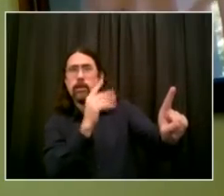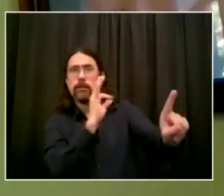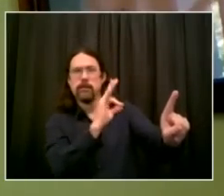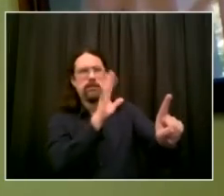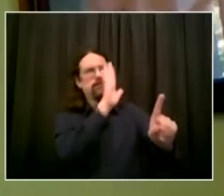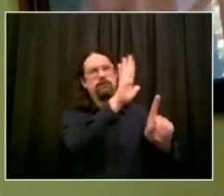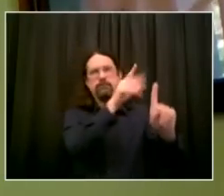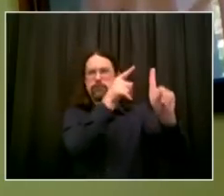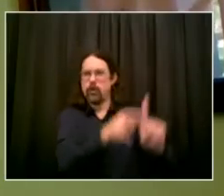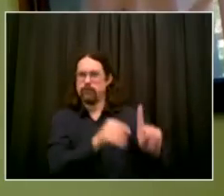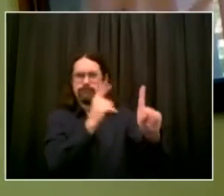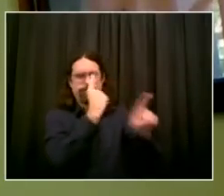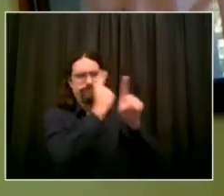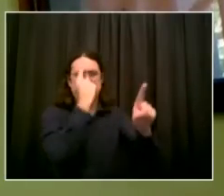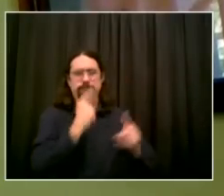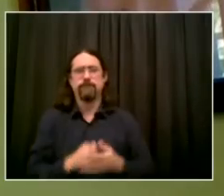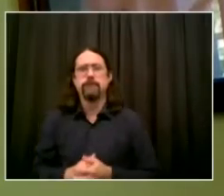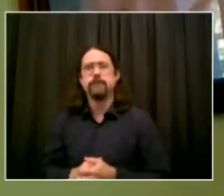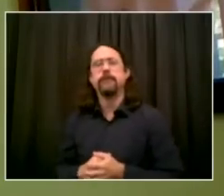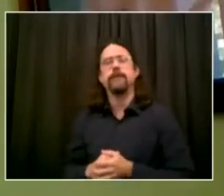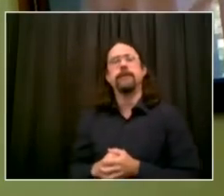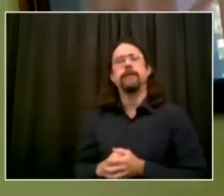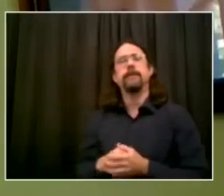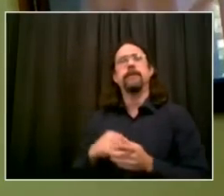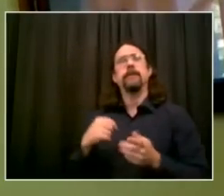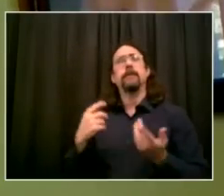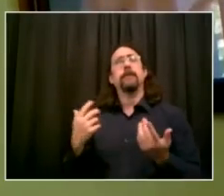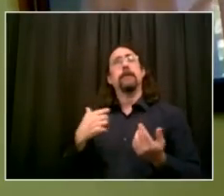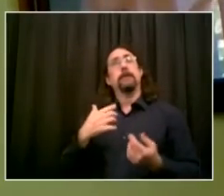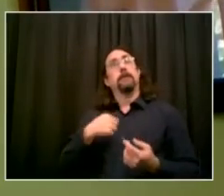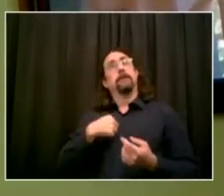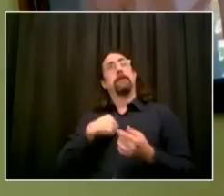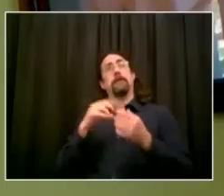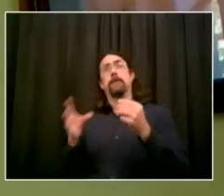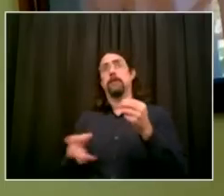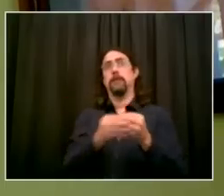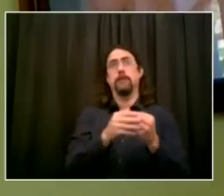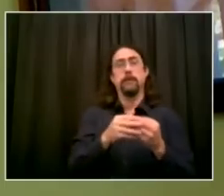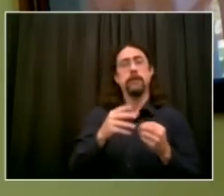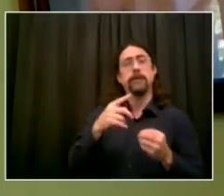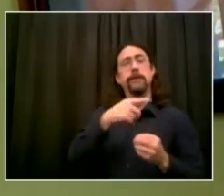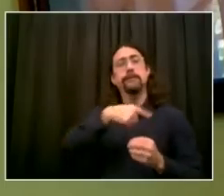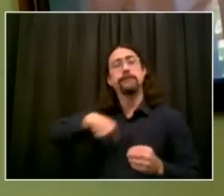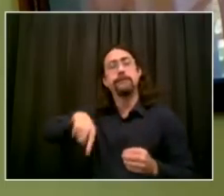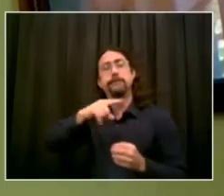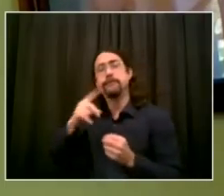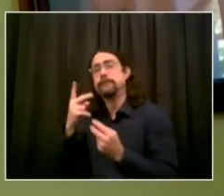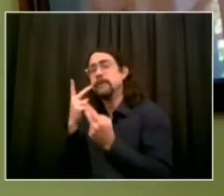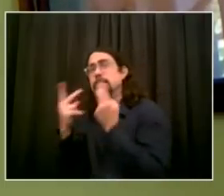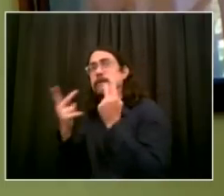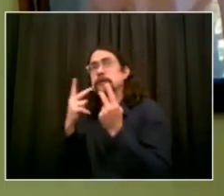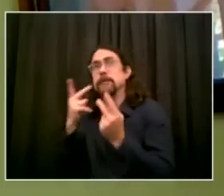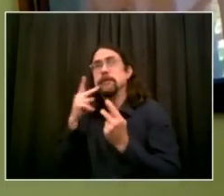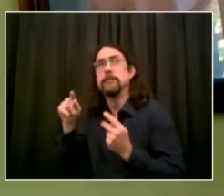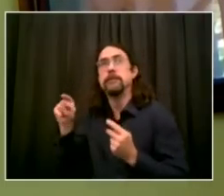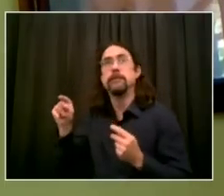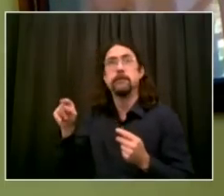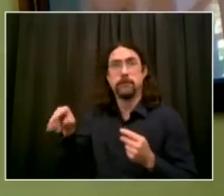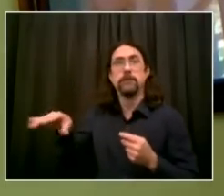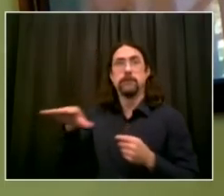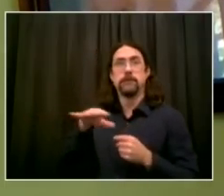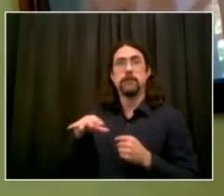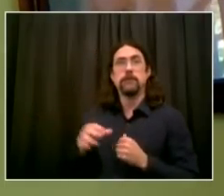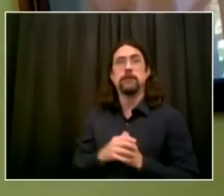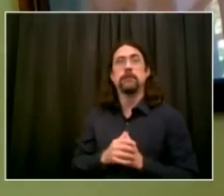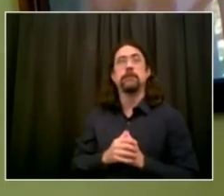of people that are reporting that they recently traveled as a risk factor has declined over the past few weeks. And